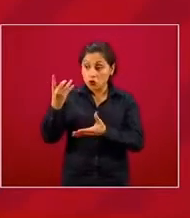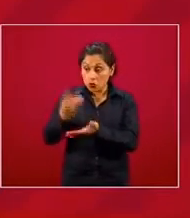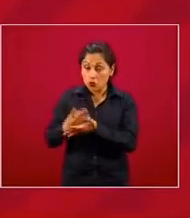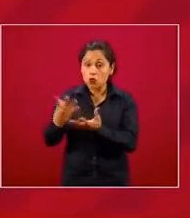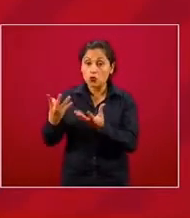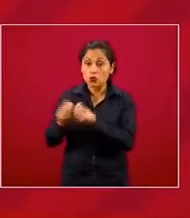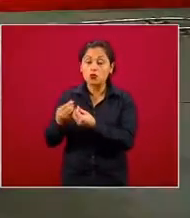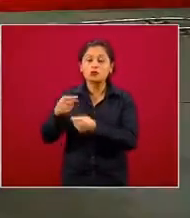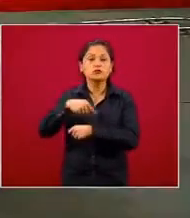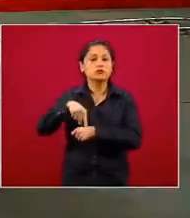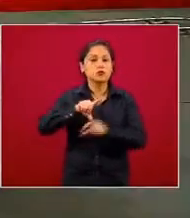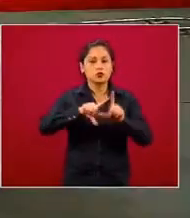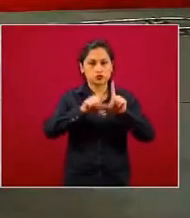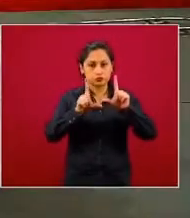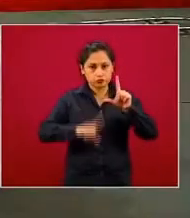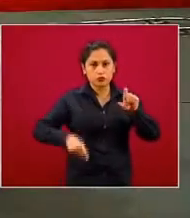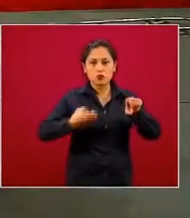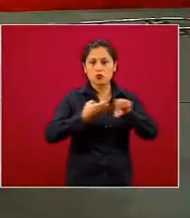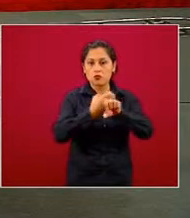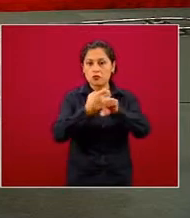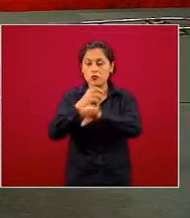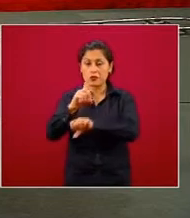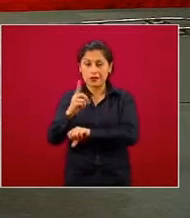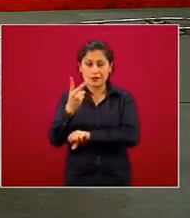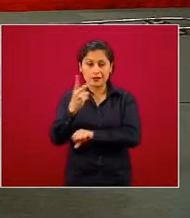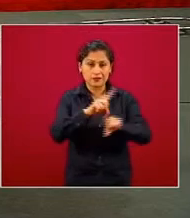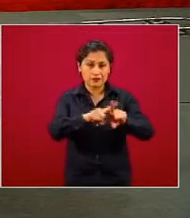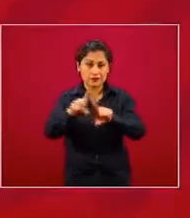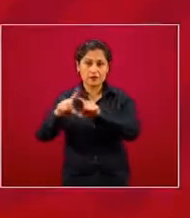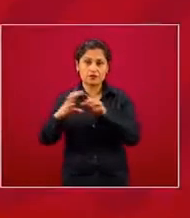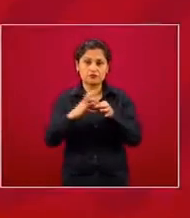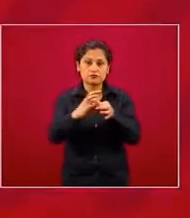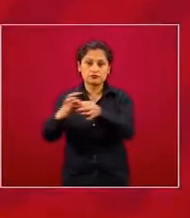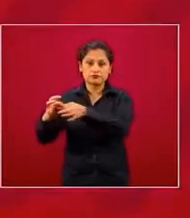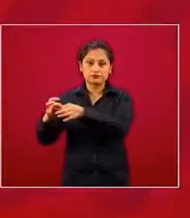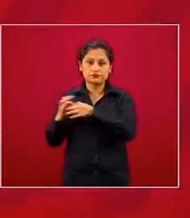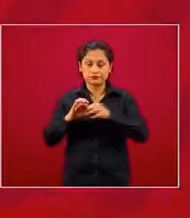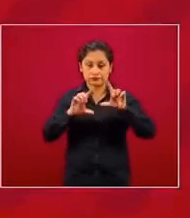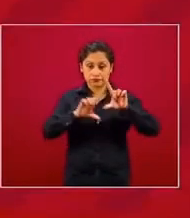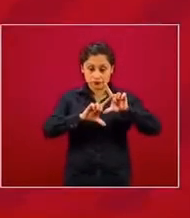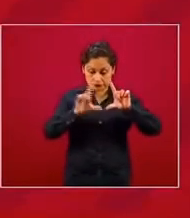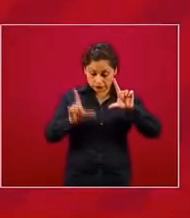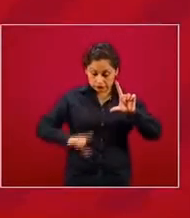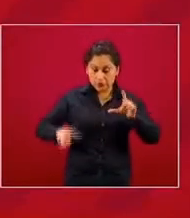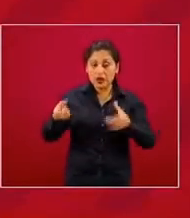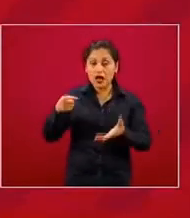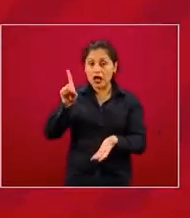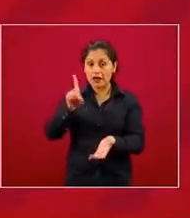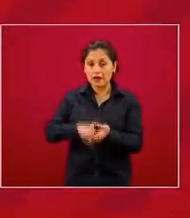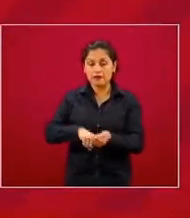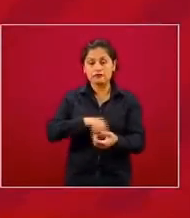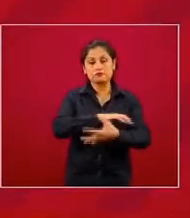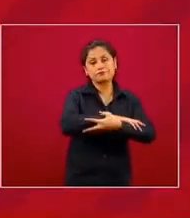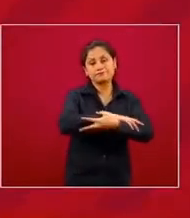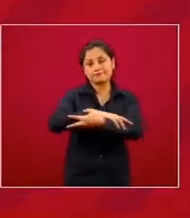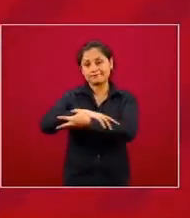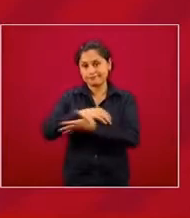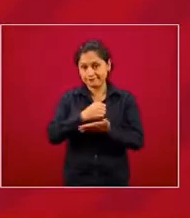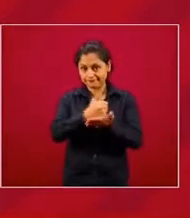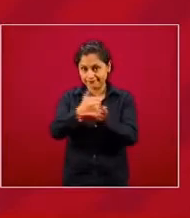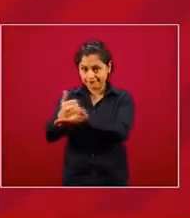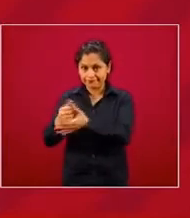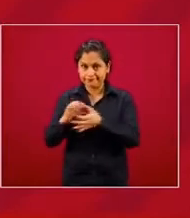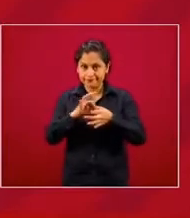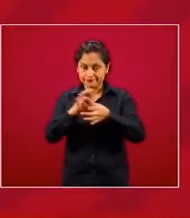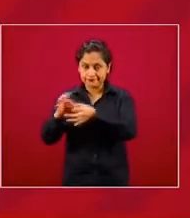modo que pueda solidarity haber un team esquema de throughout the country. solidaridad And I de find todo el país. that this is the Y aquí key la word: palabra clave es esa: solidaridad, cooperation cooperación. and solidarity. Cuando